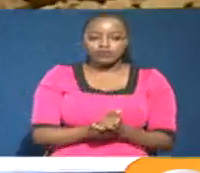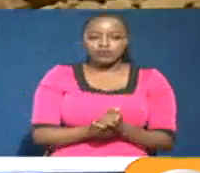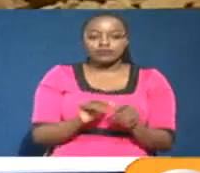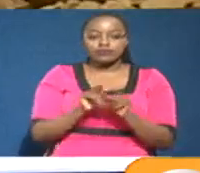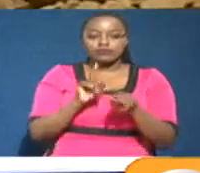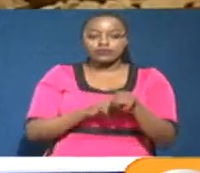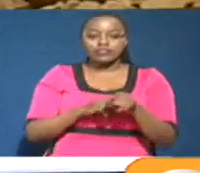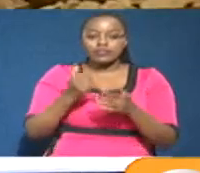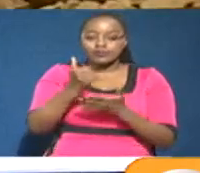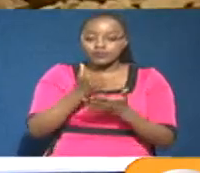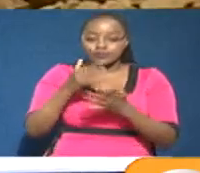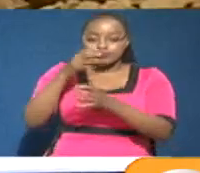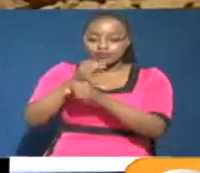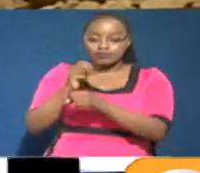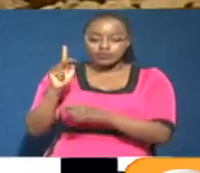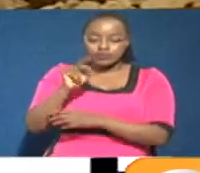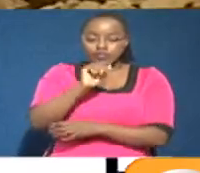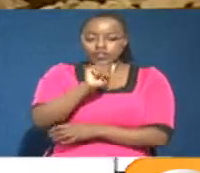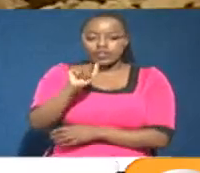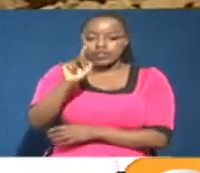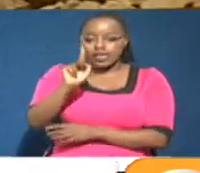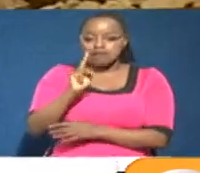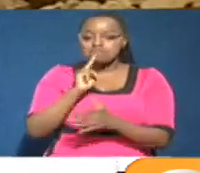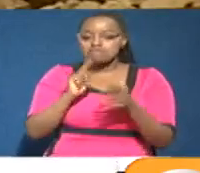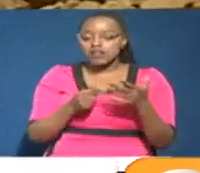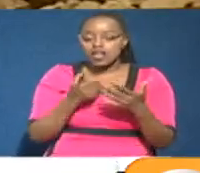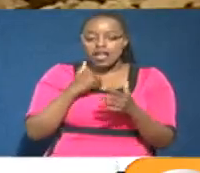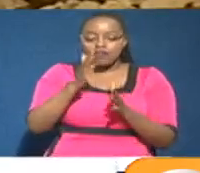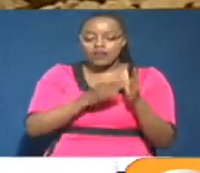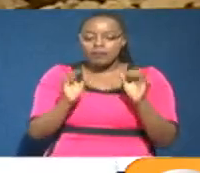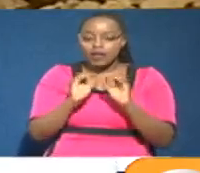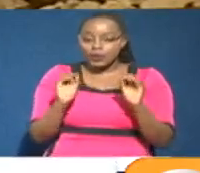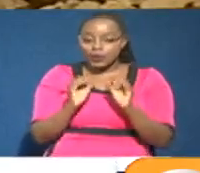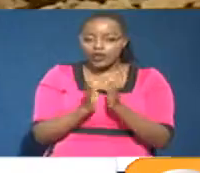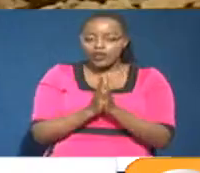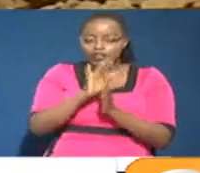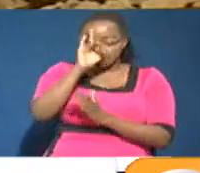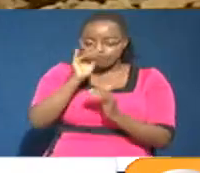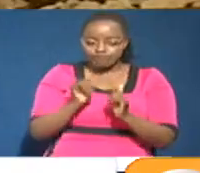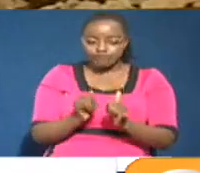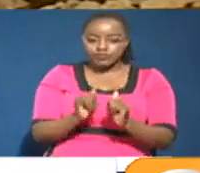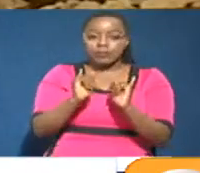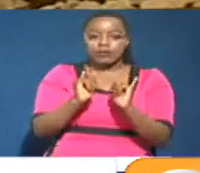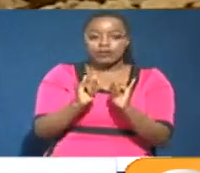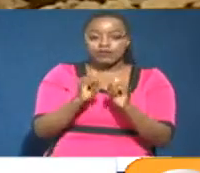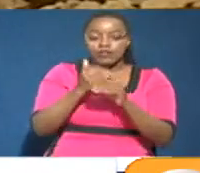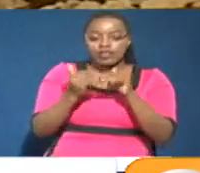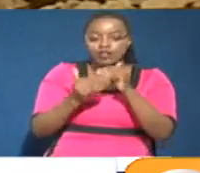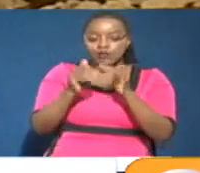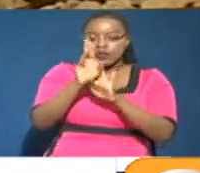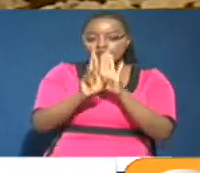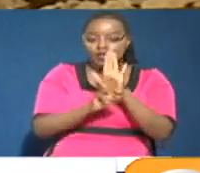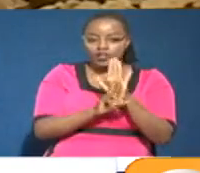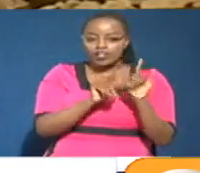At the same time, the Architectural Association of Kenya, AAK, says lack of planning and strict implementation of construction